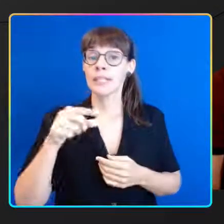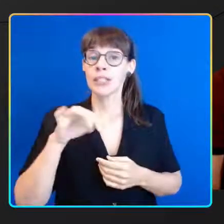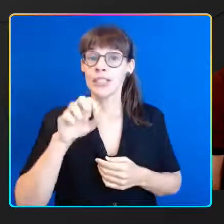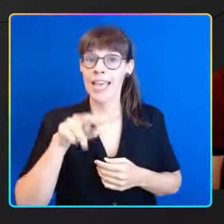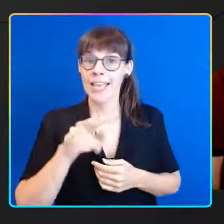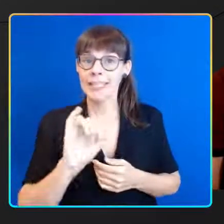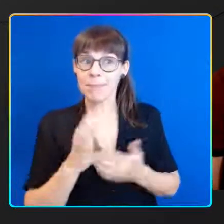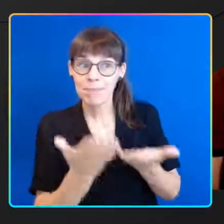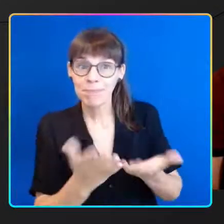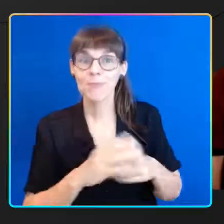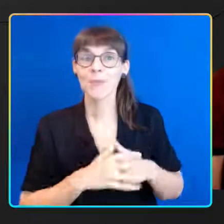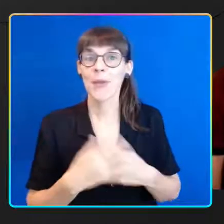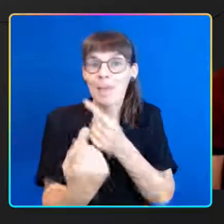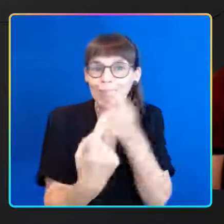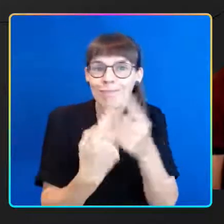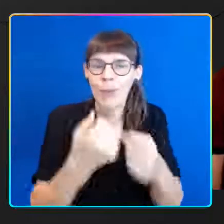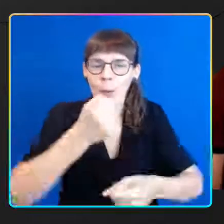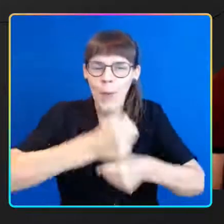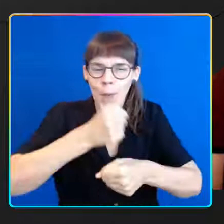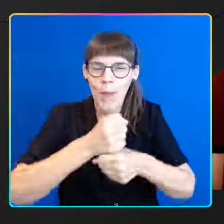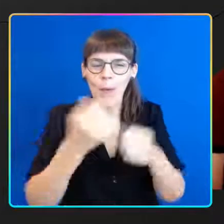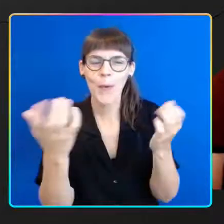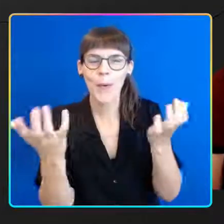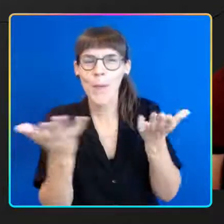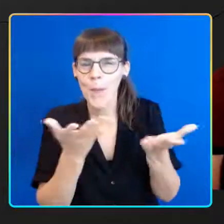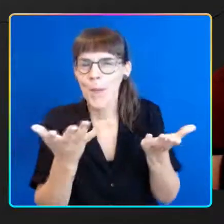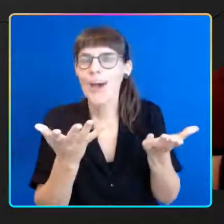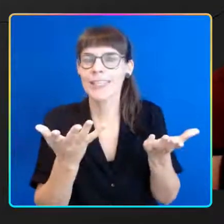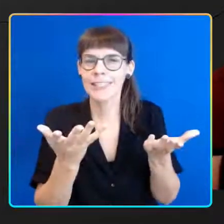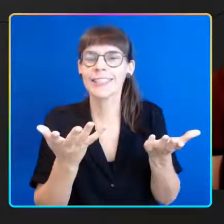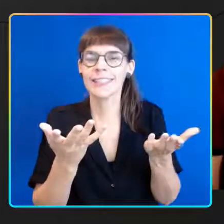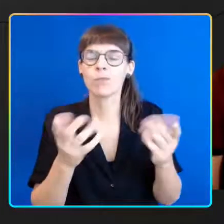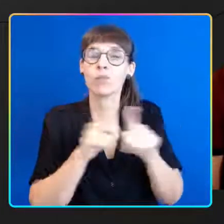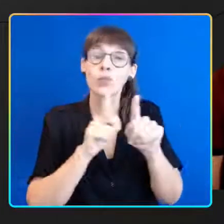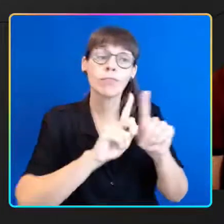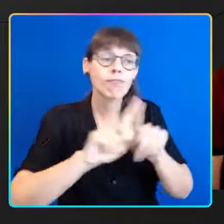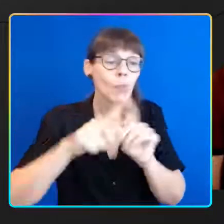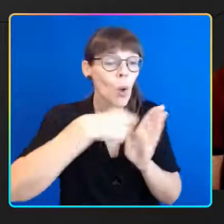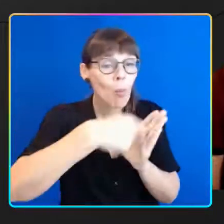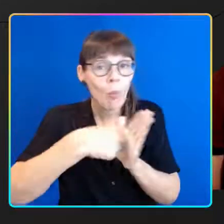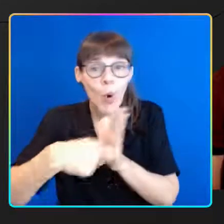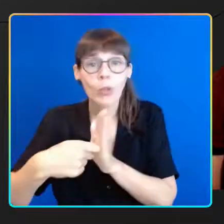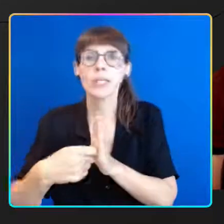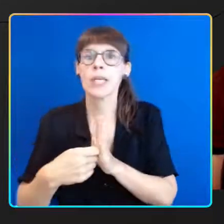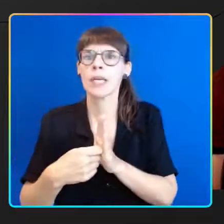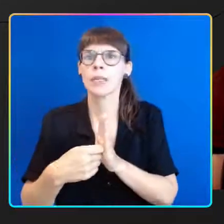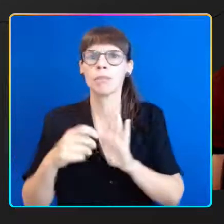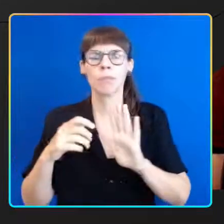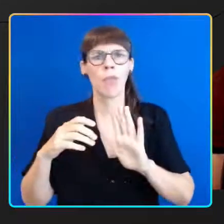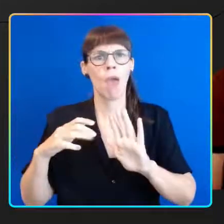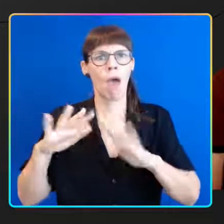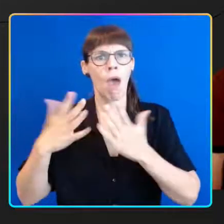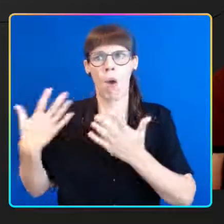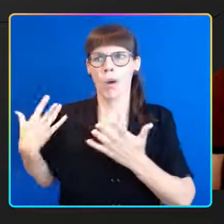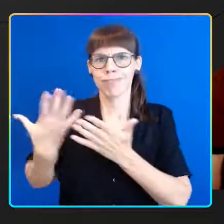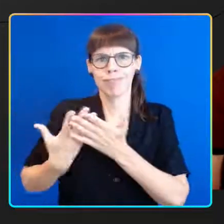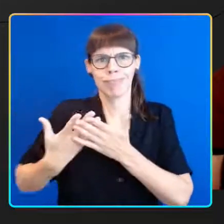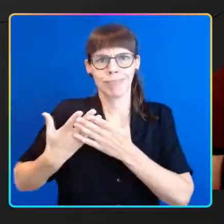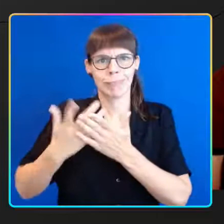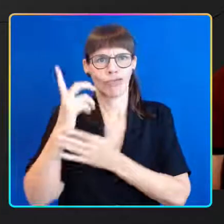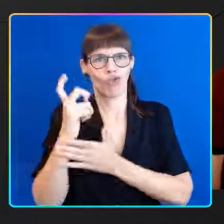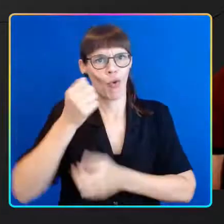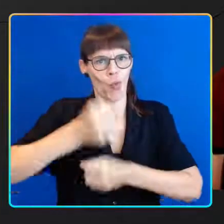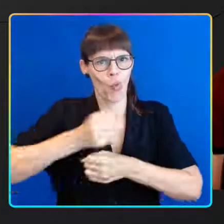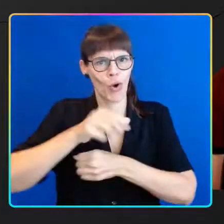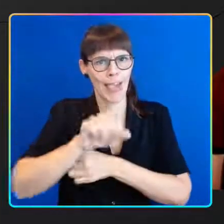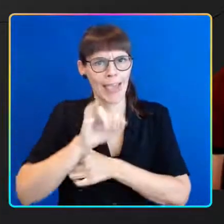job is, the projects you've worked on, how you've got into AI. There's lots of learning in there. You're obviously someone